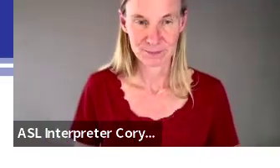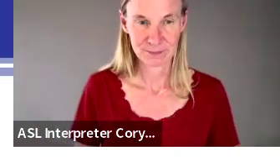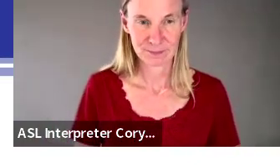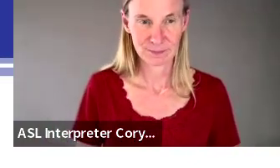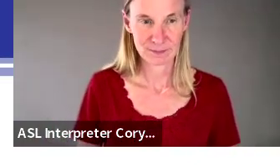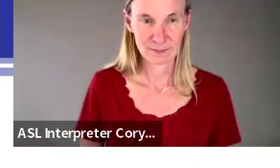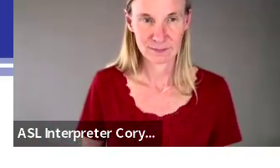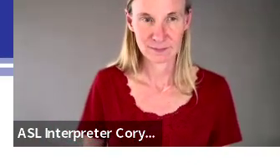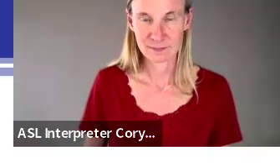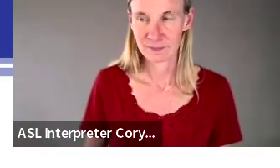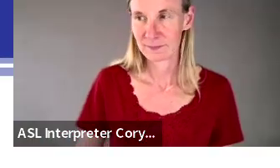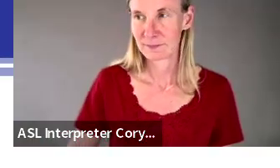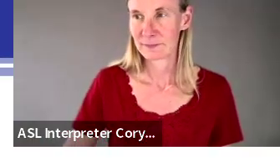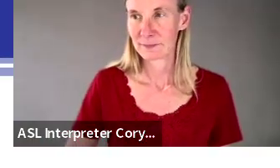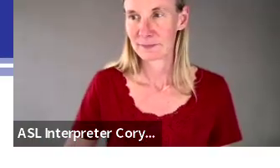Uh,